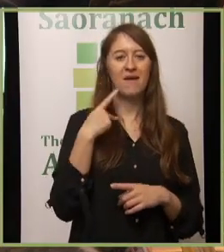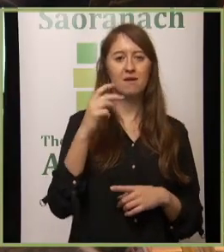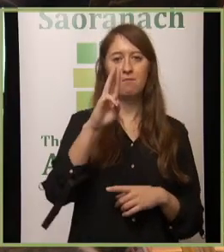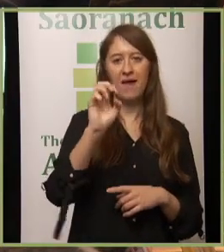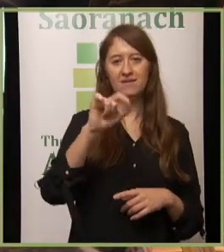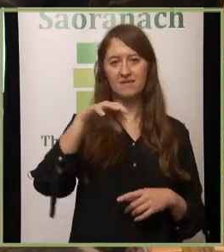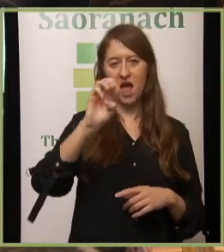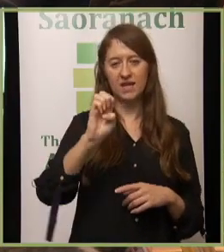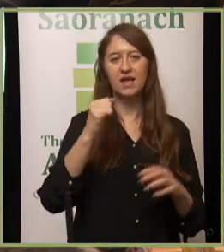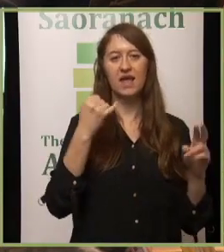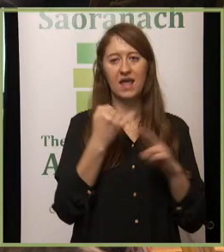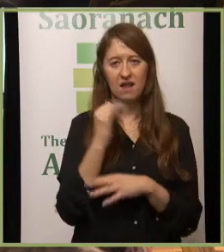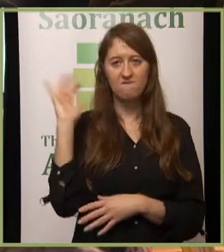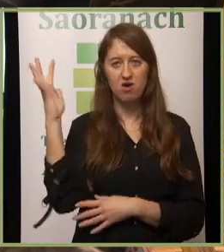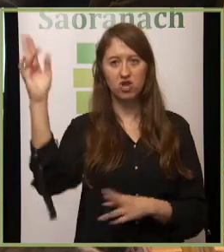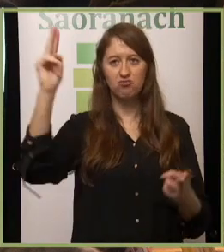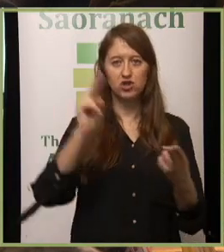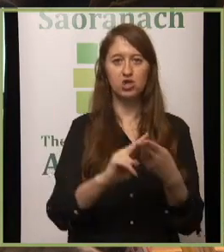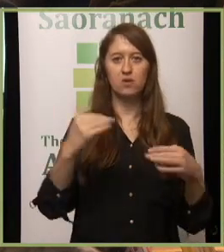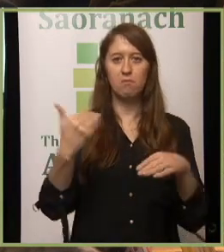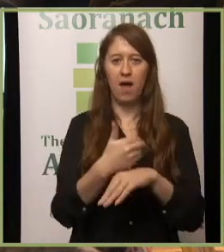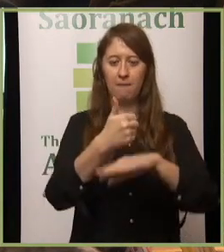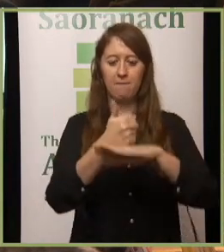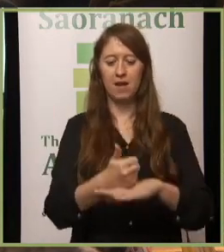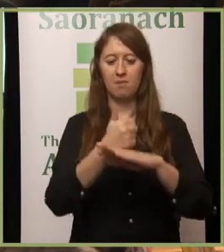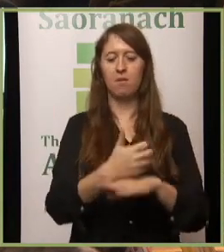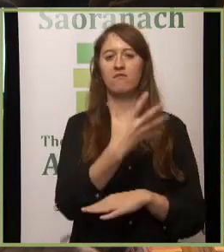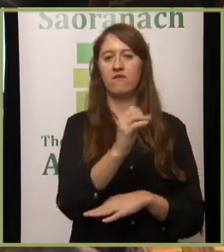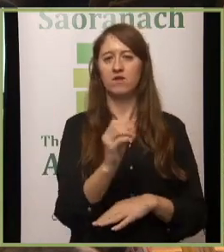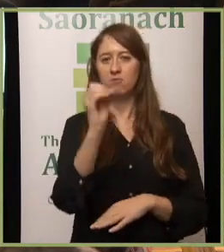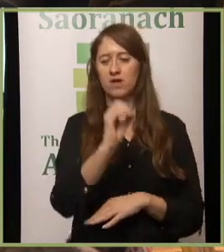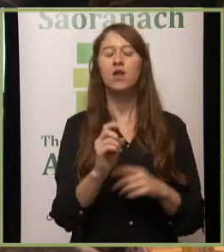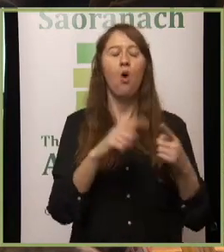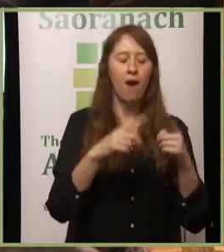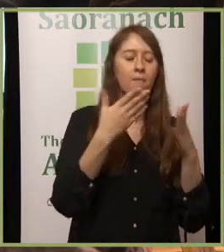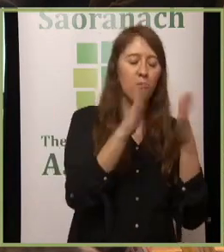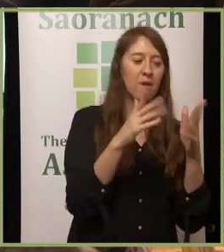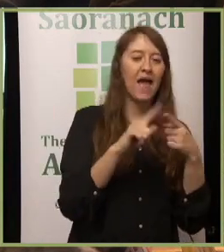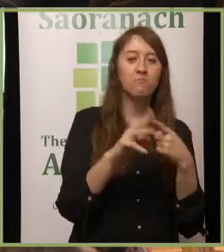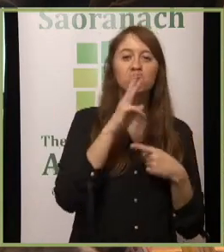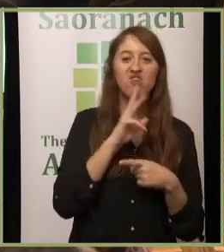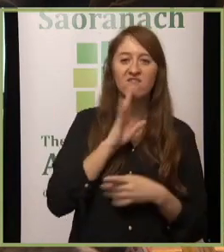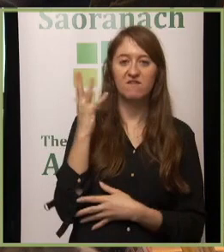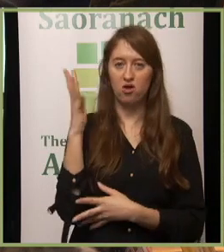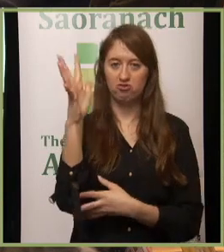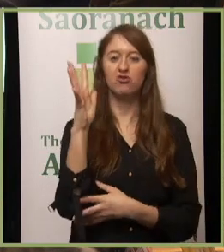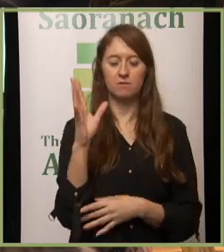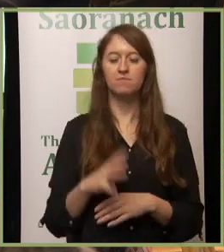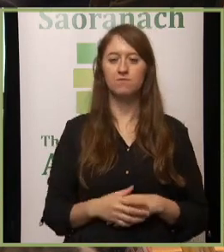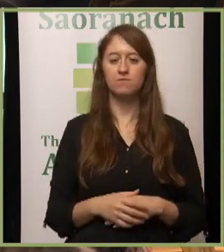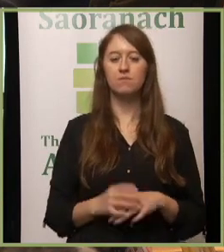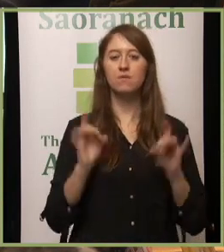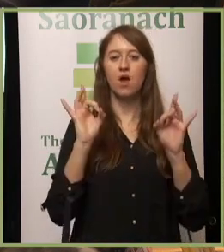least 50%. And I think it wouldn't make sense to, I mean, public and private forestry. Okay. So let's vote on